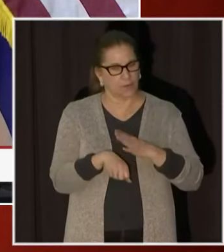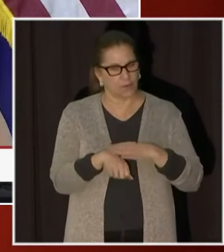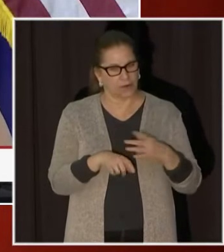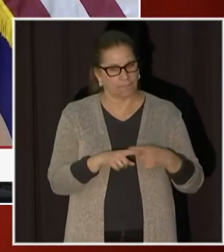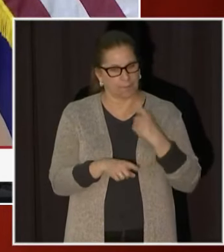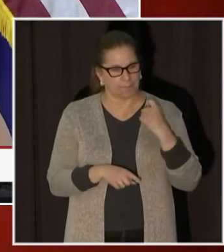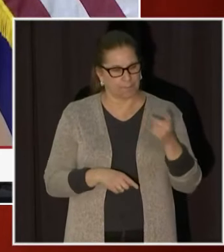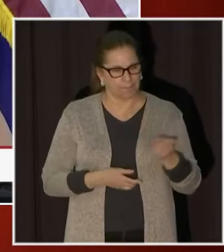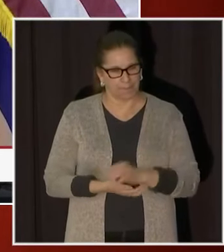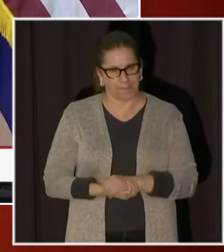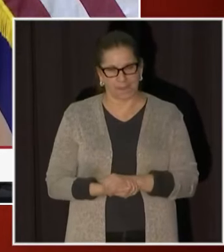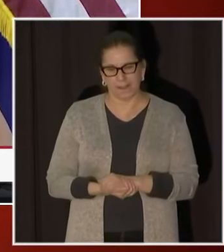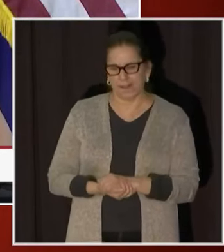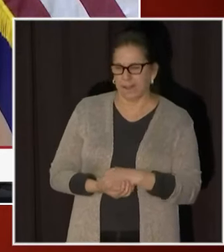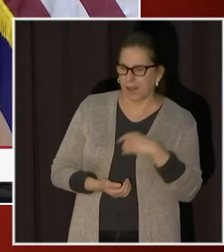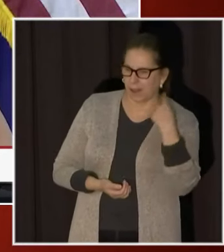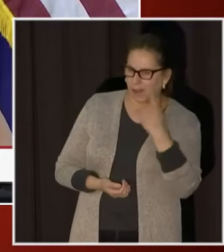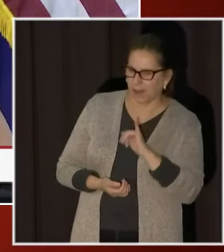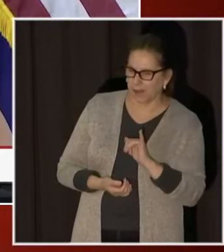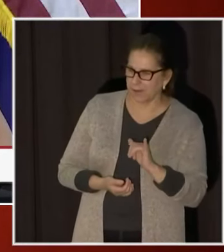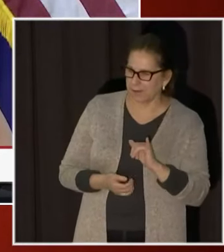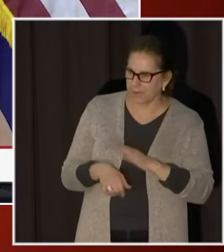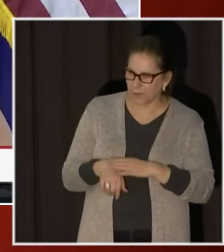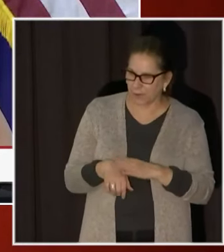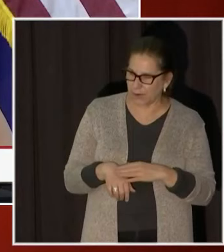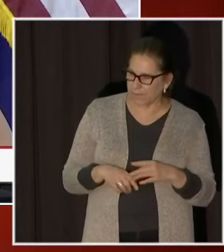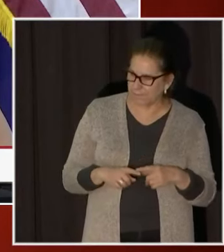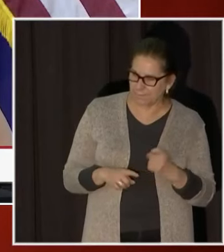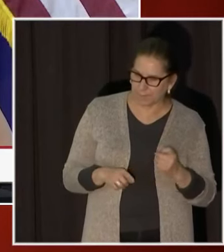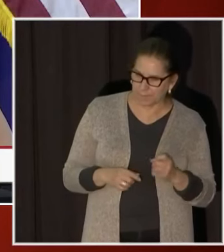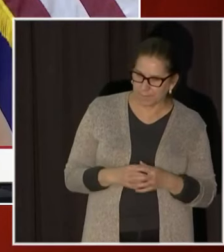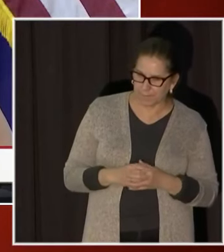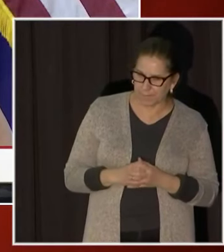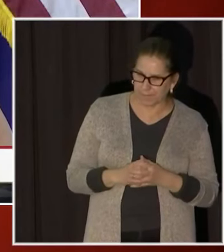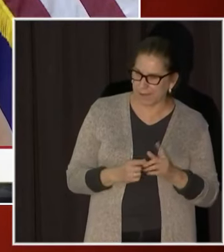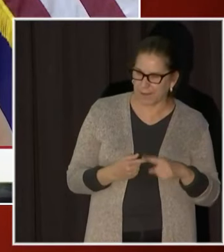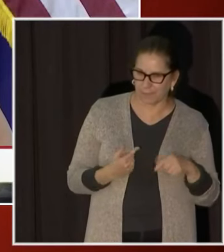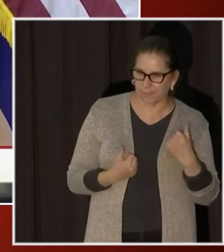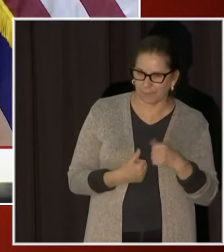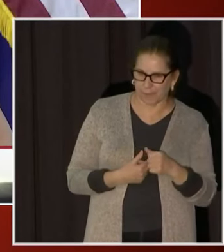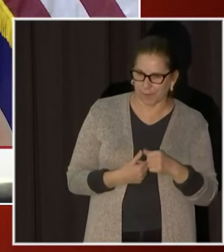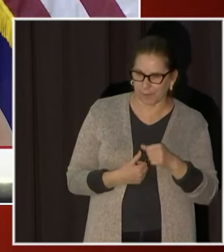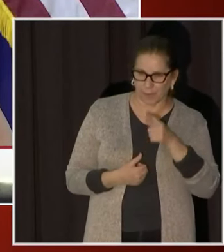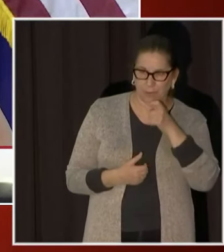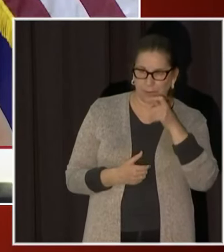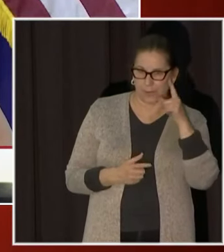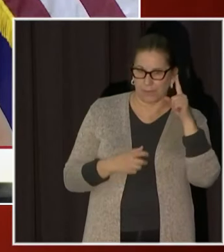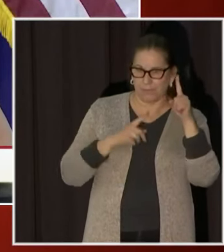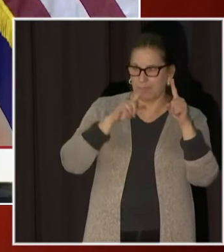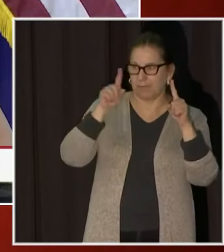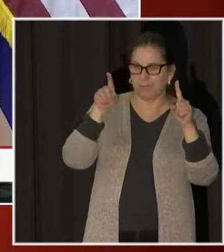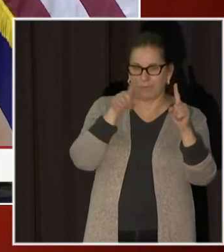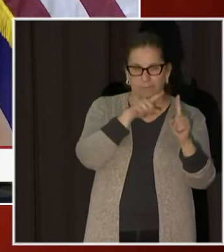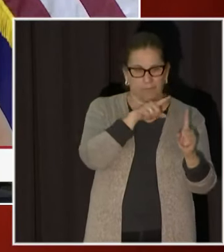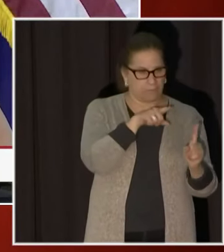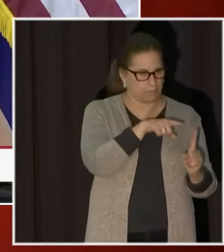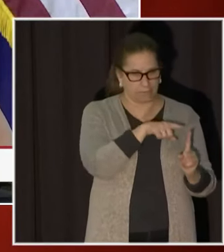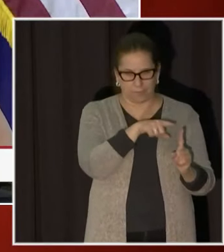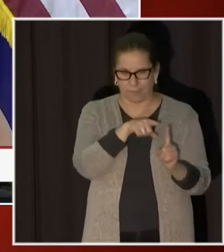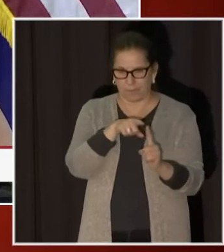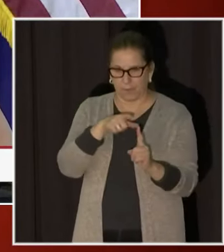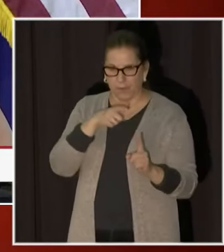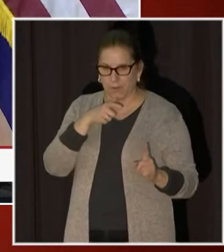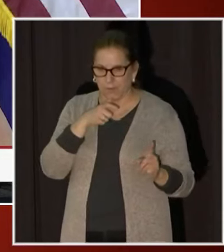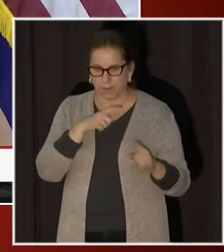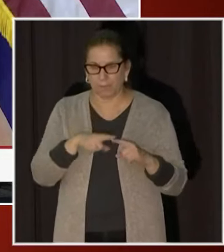In terms of the initial warning, I can't recall who specifically, but our initial discussions